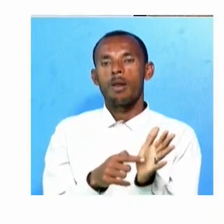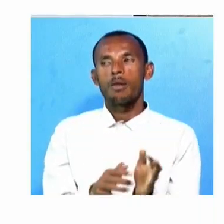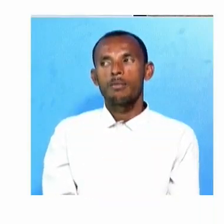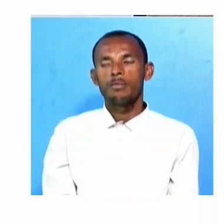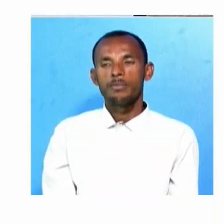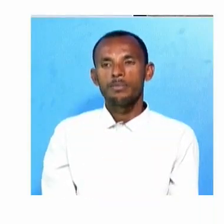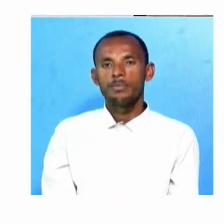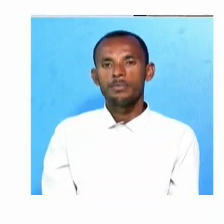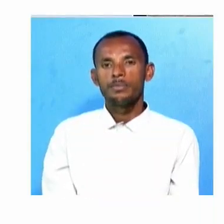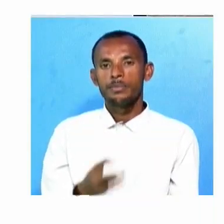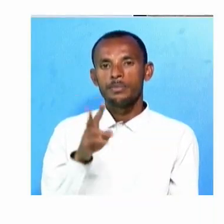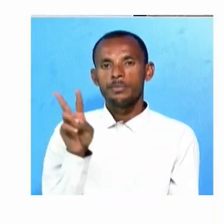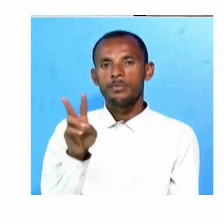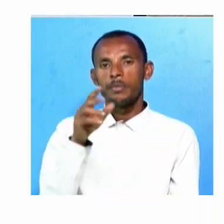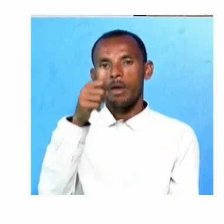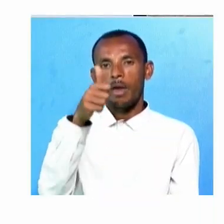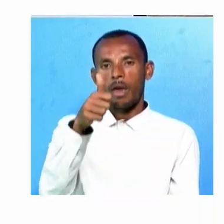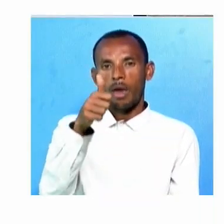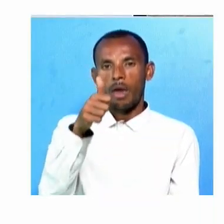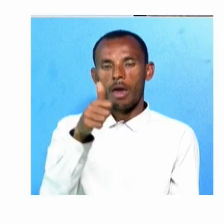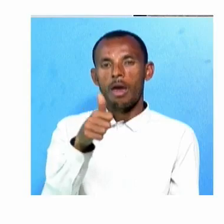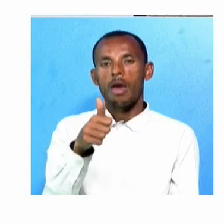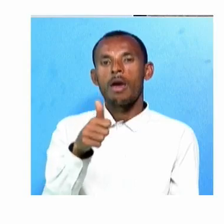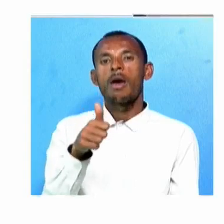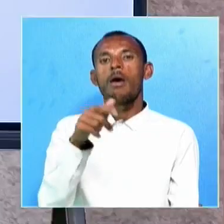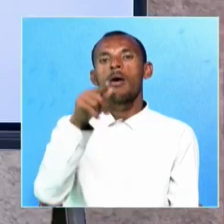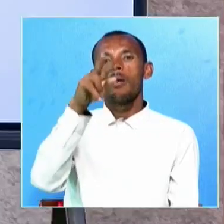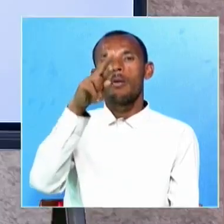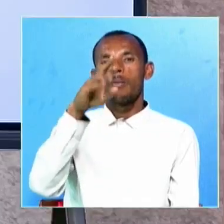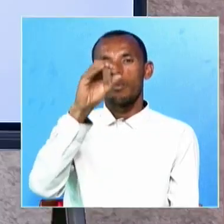this symbol, A proper subset of B.